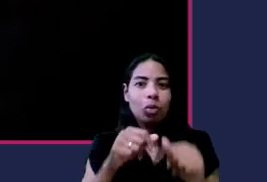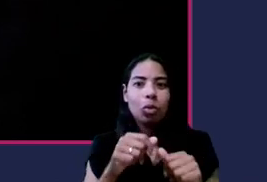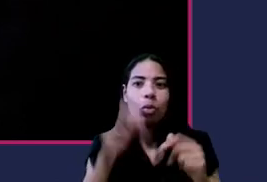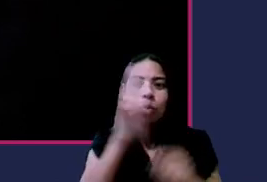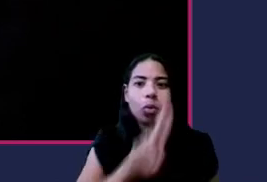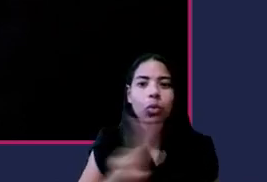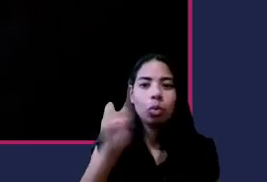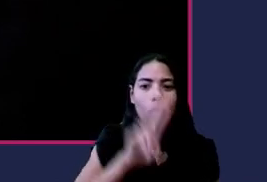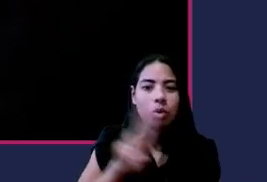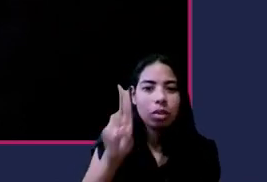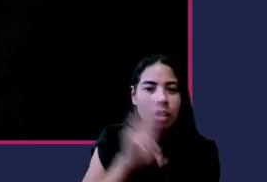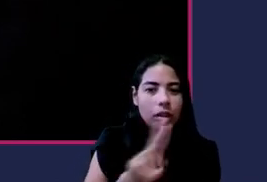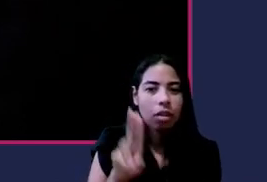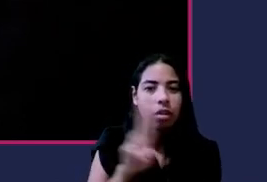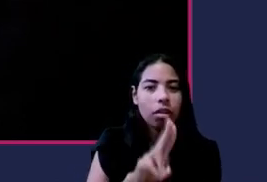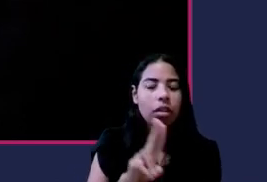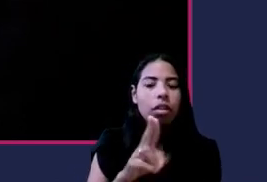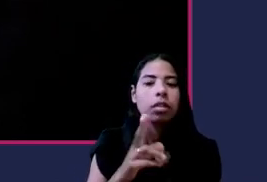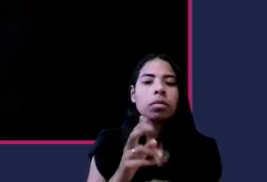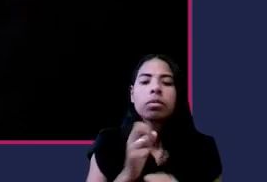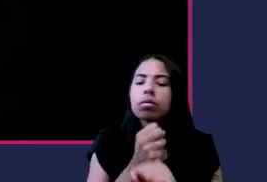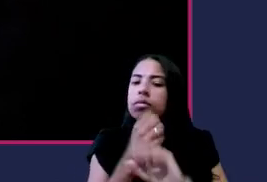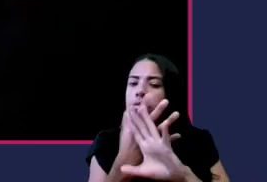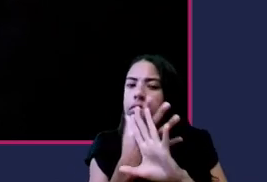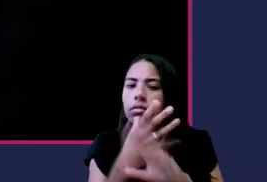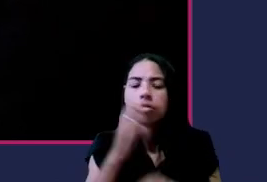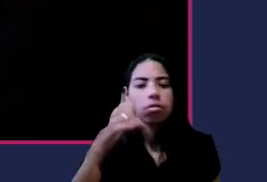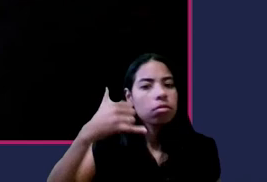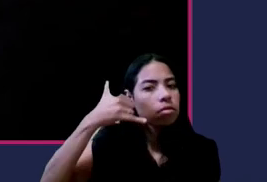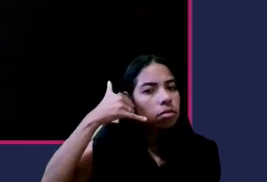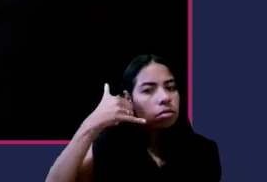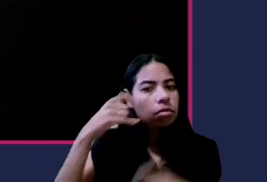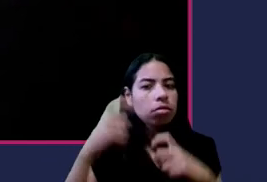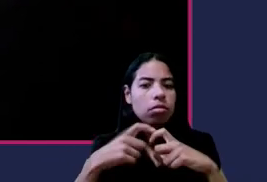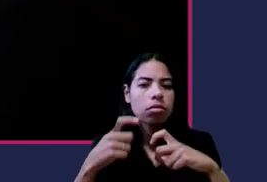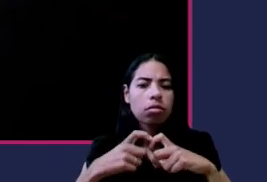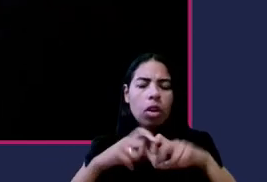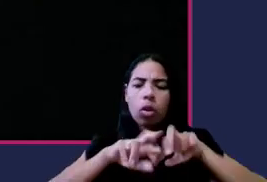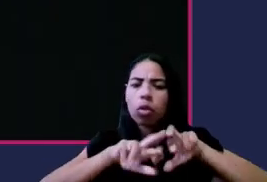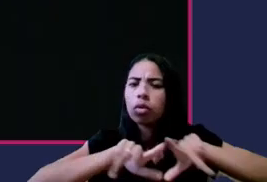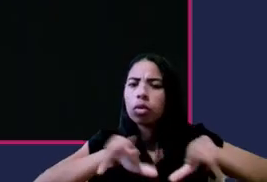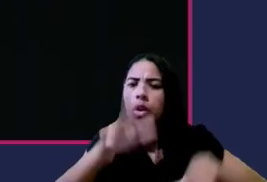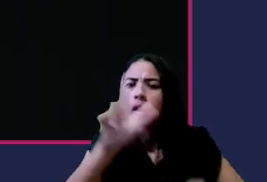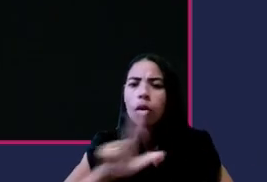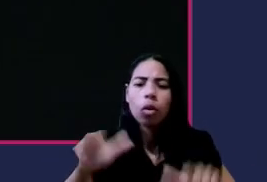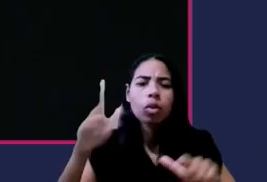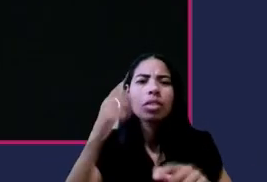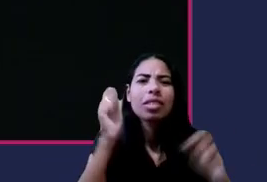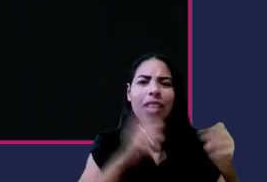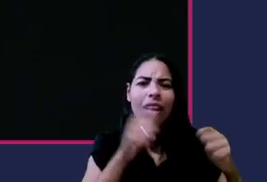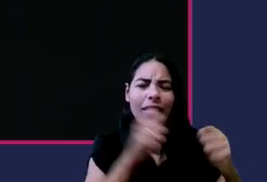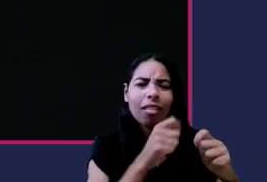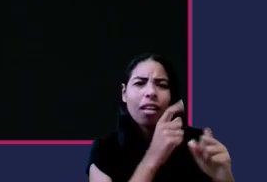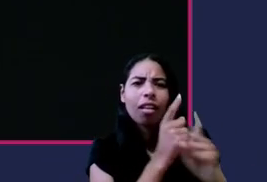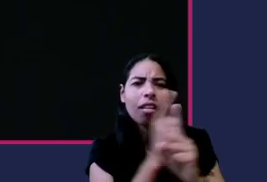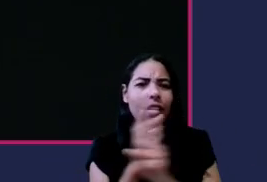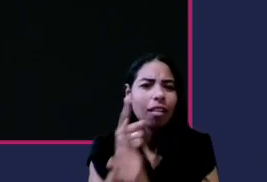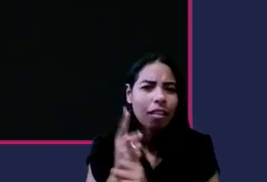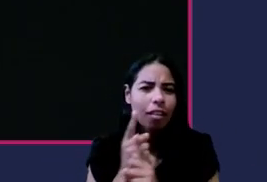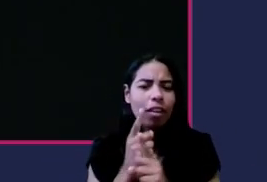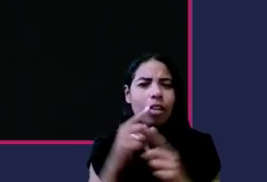which I think is the very cutting edge, biomedicine, other devices can